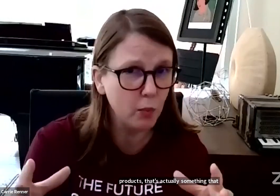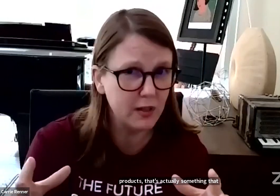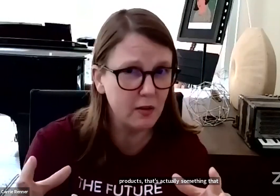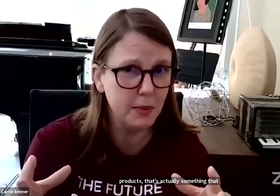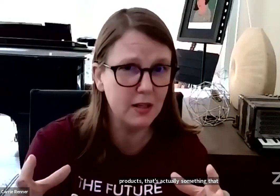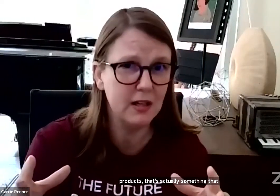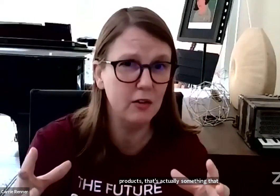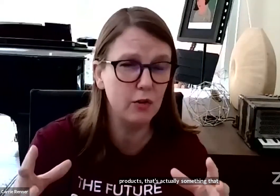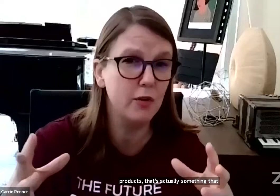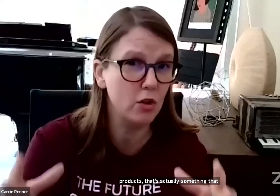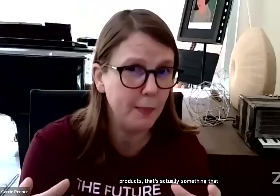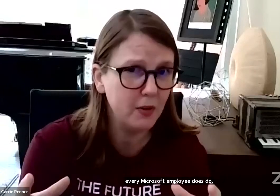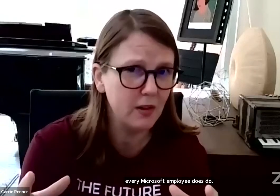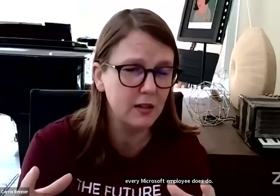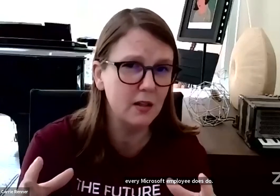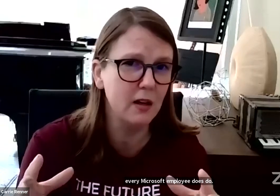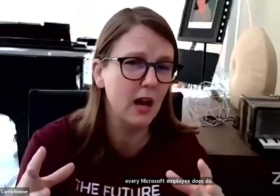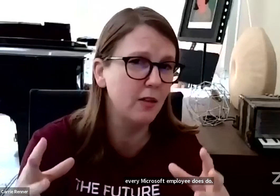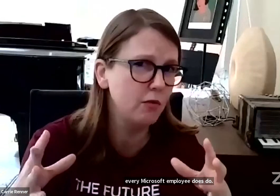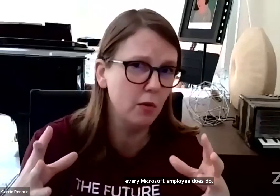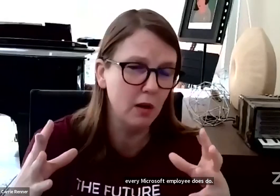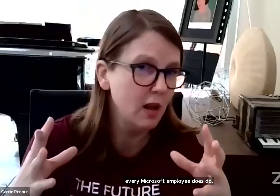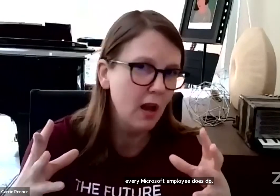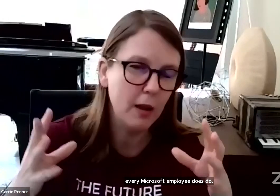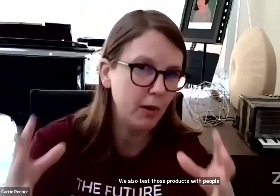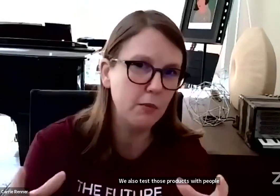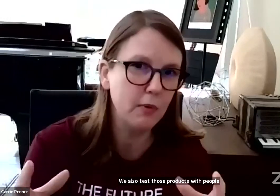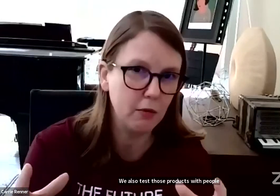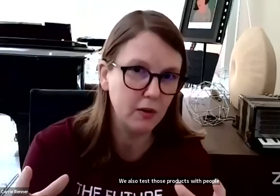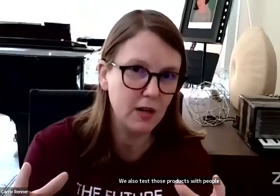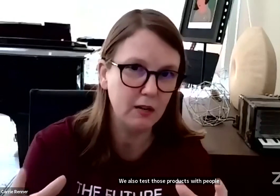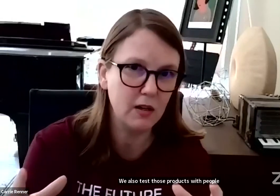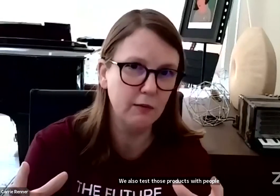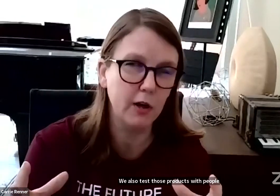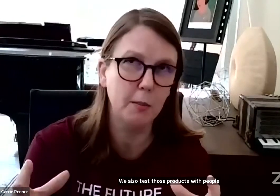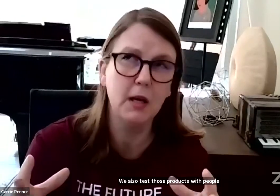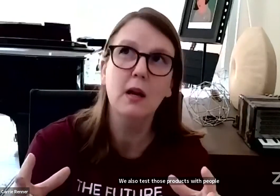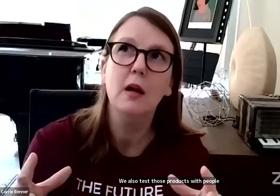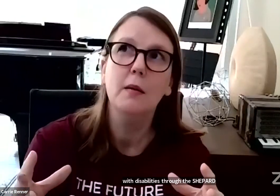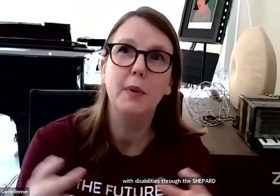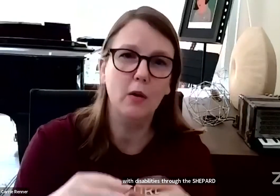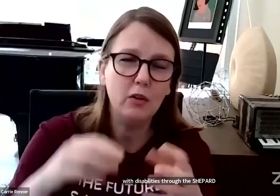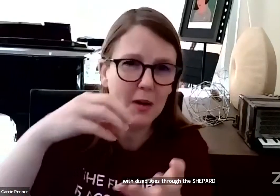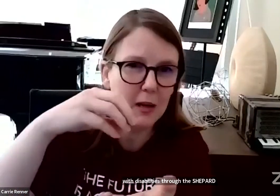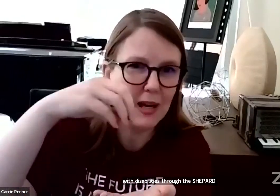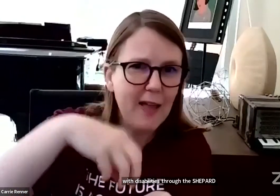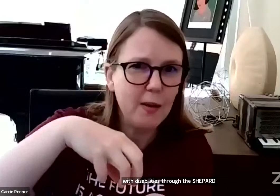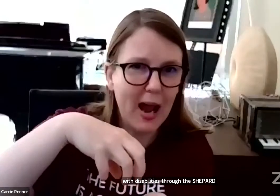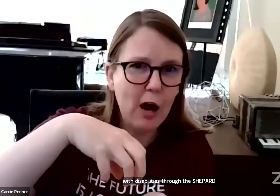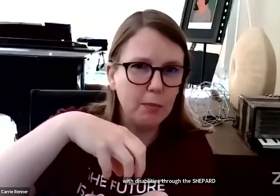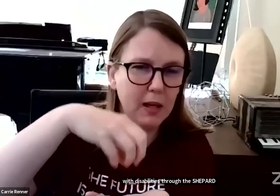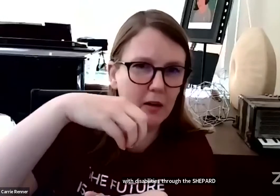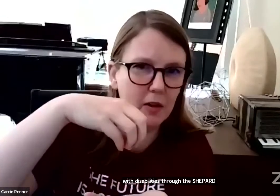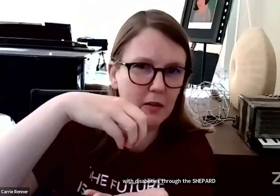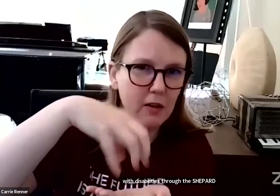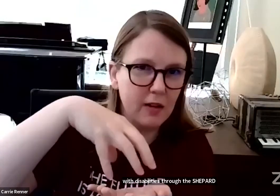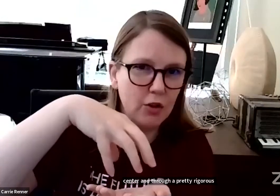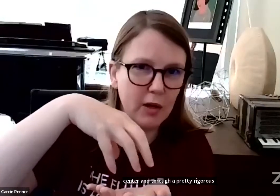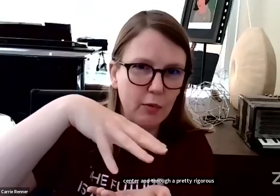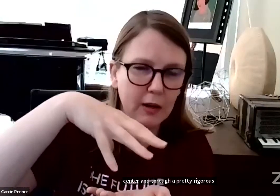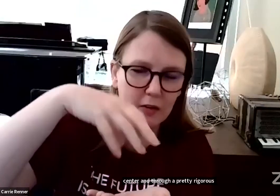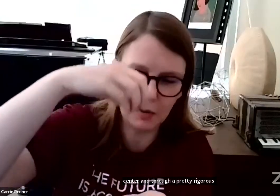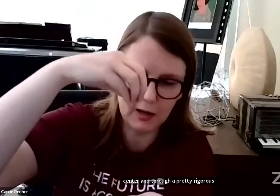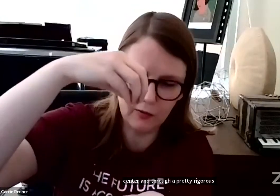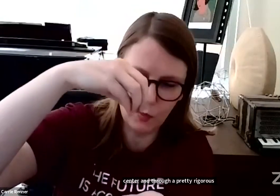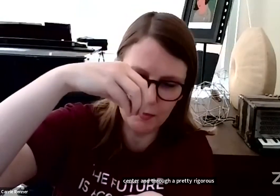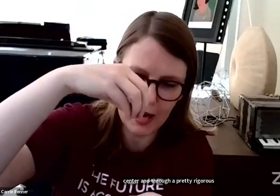with people with disabilities through the Shepherd Center and through a pretty rigorous testing environment. But ultimately we get them out because it's